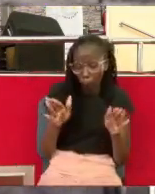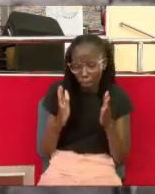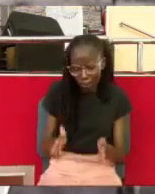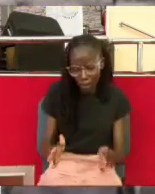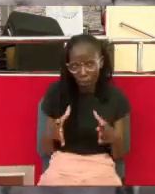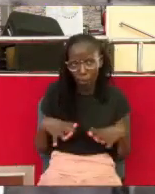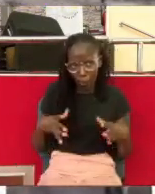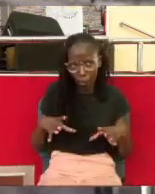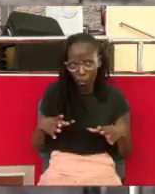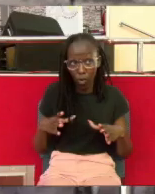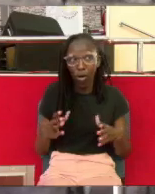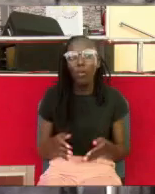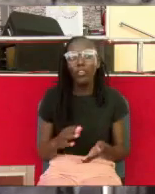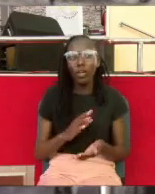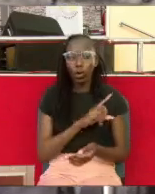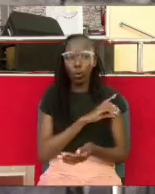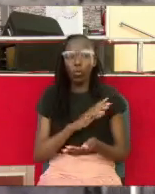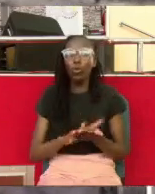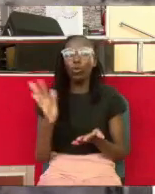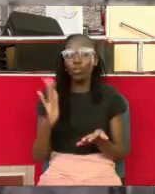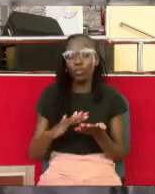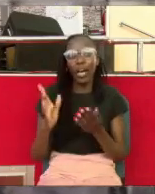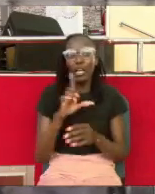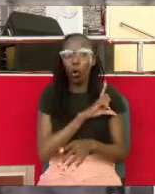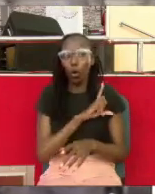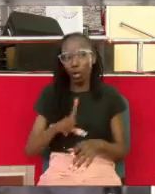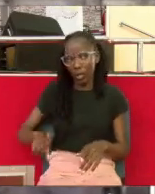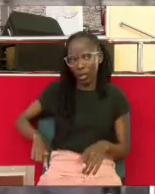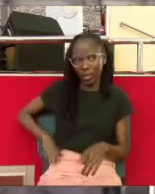that he may make us to come to a point of knowing him,